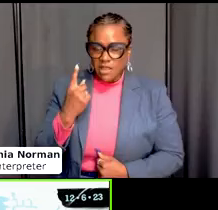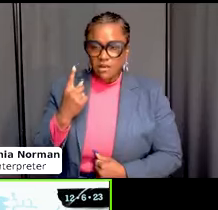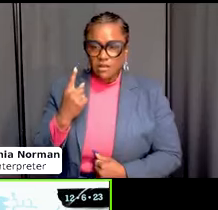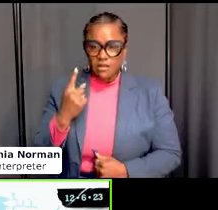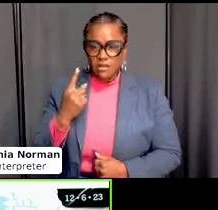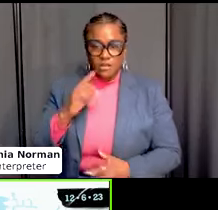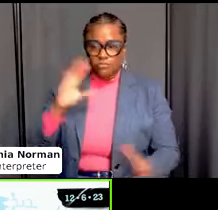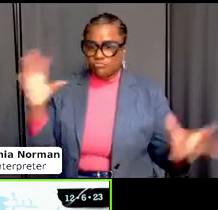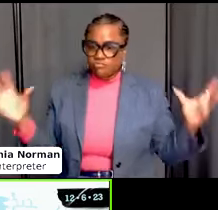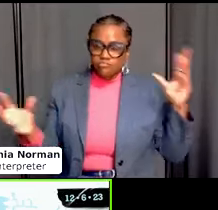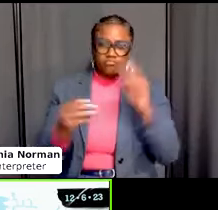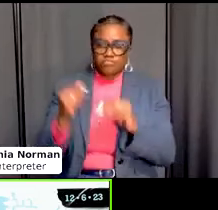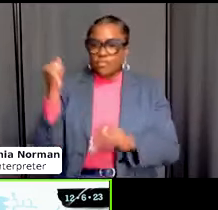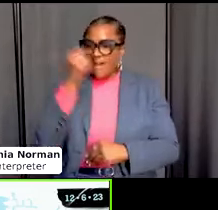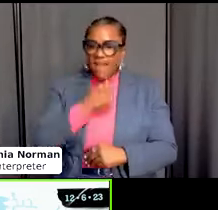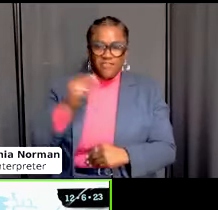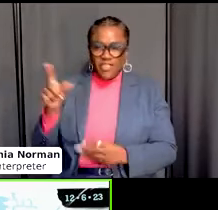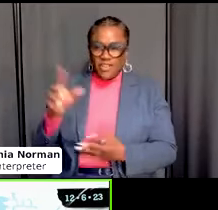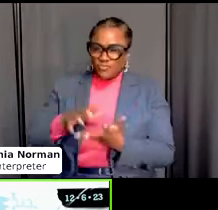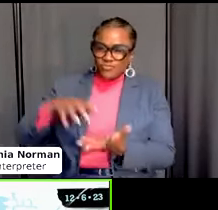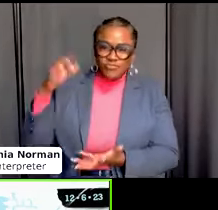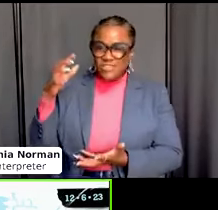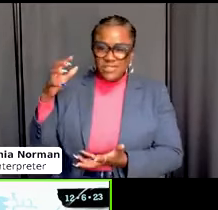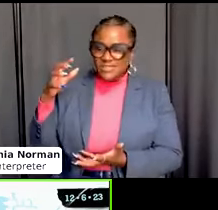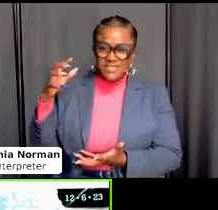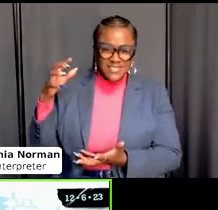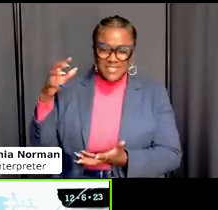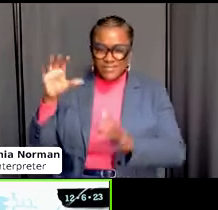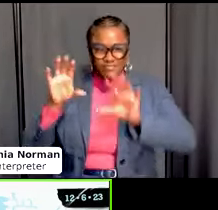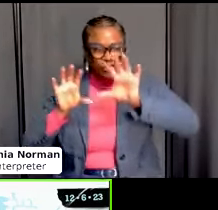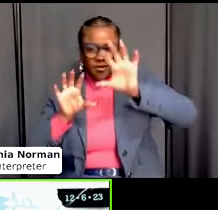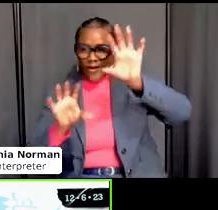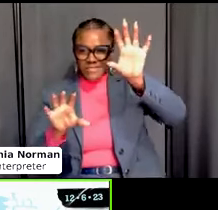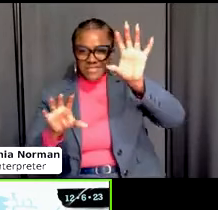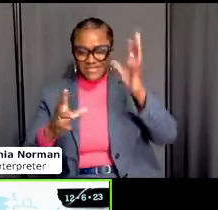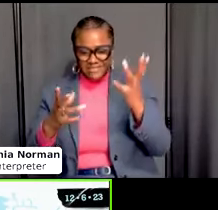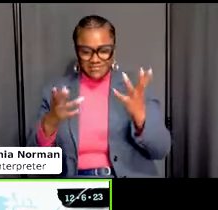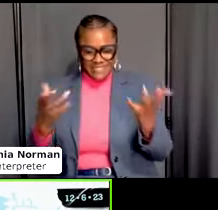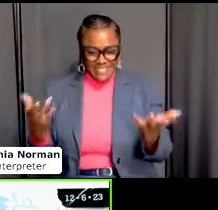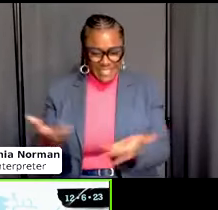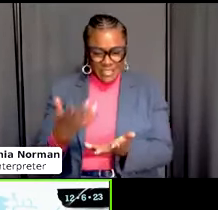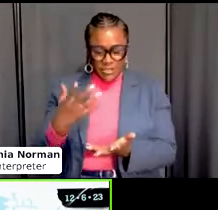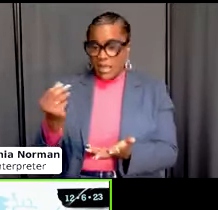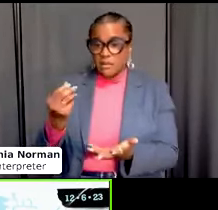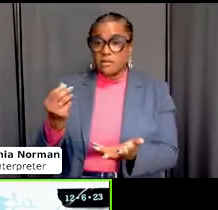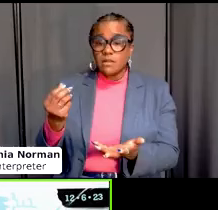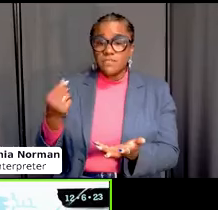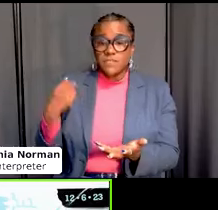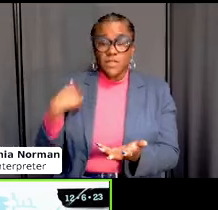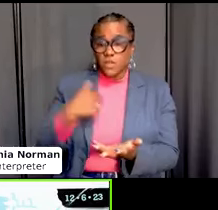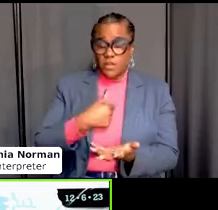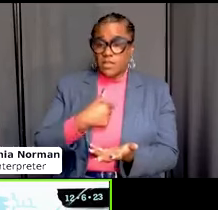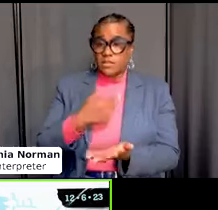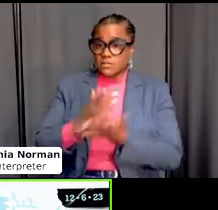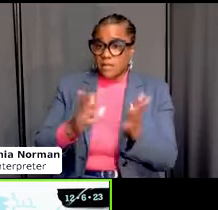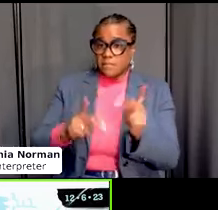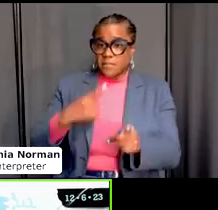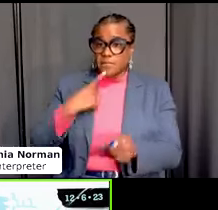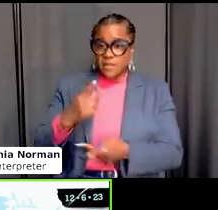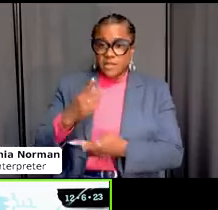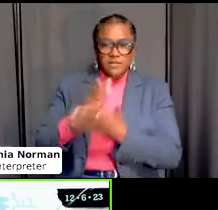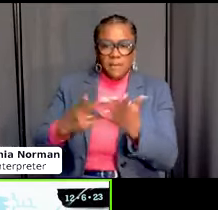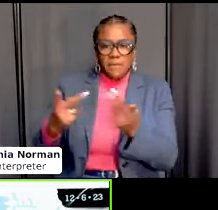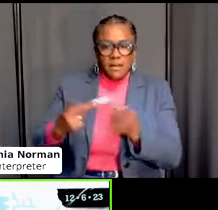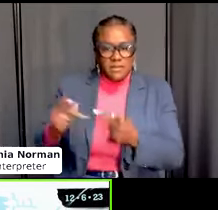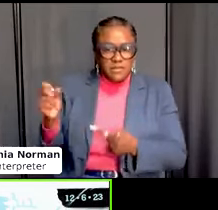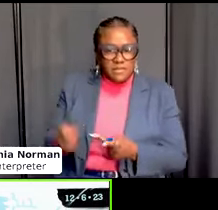Africa, Africa is the richest continent on the face of the earth in terms one of, I guess, maybe some people could say some places in South America,